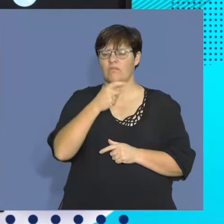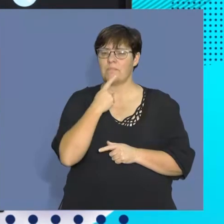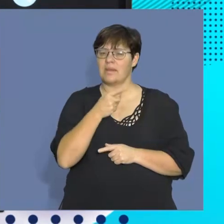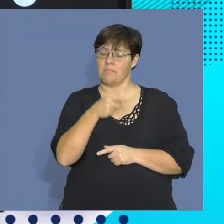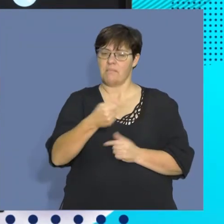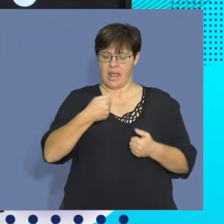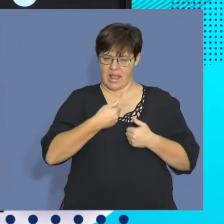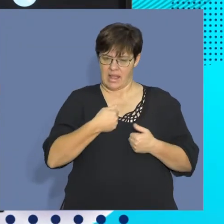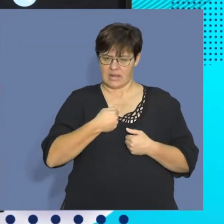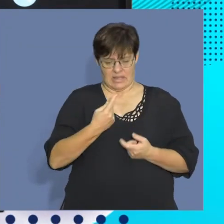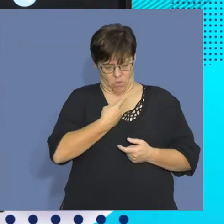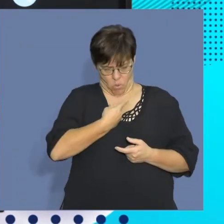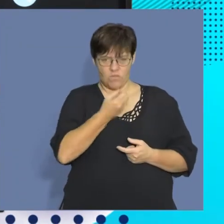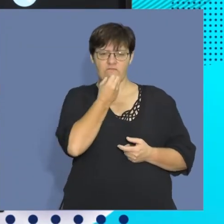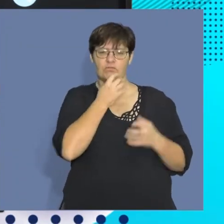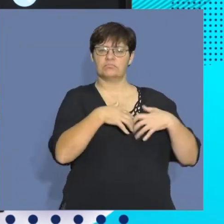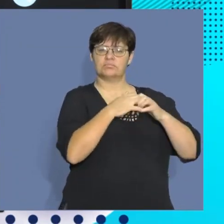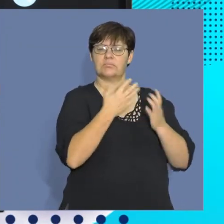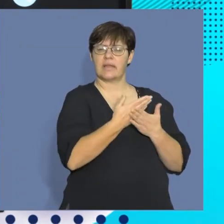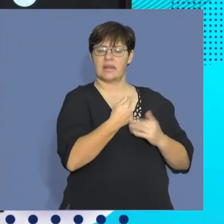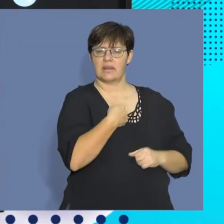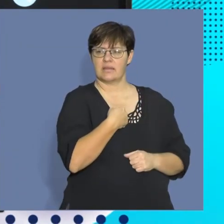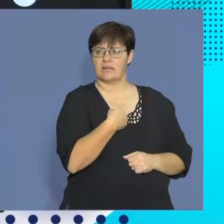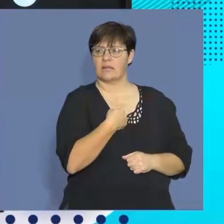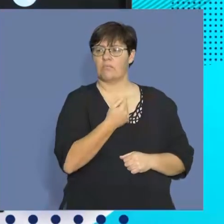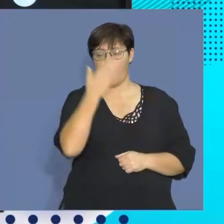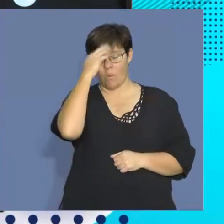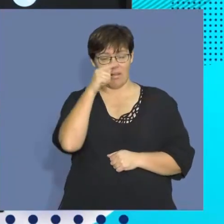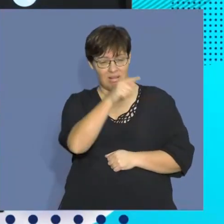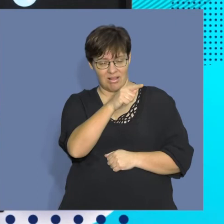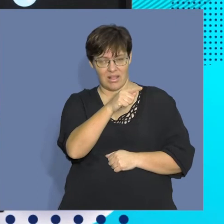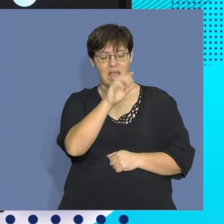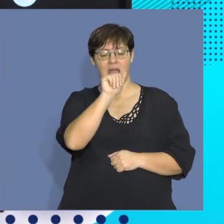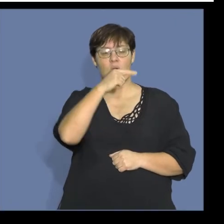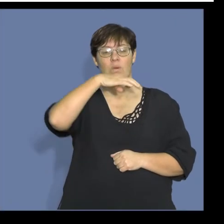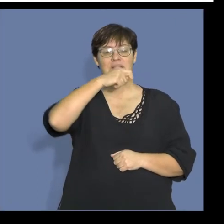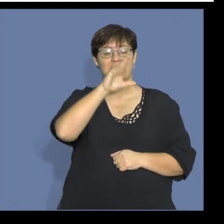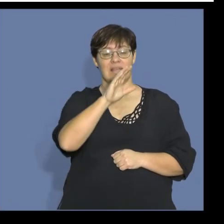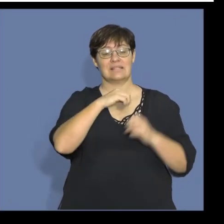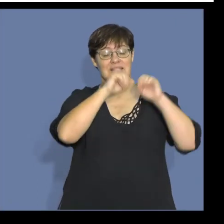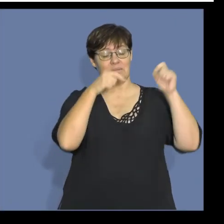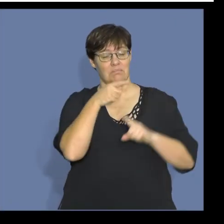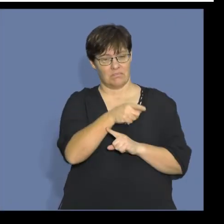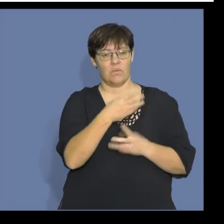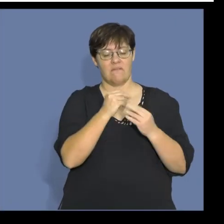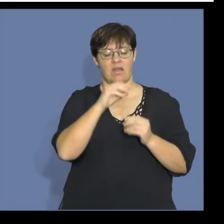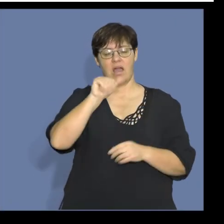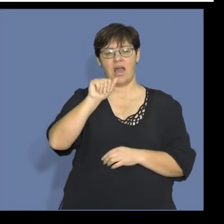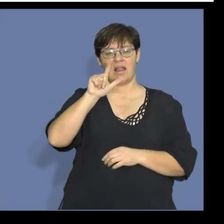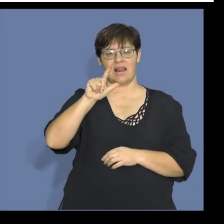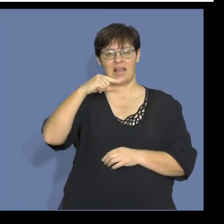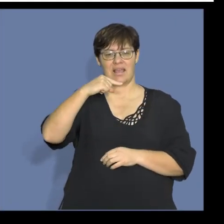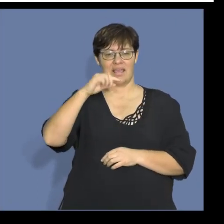autotrophs are individuals that are able to produce their own food. And when we look at this, we know that in an aquatic ecosystem, we